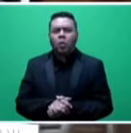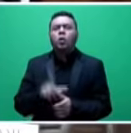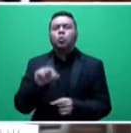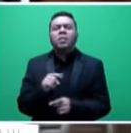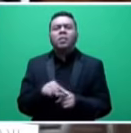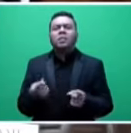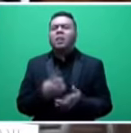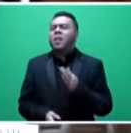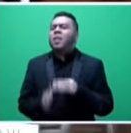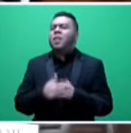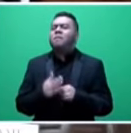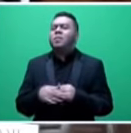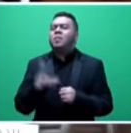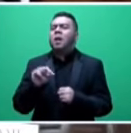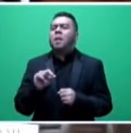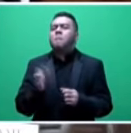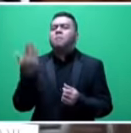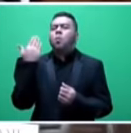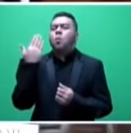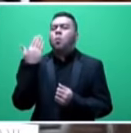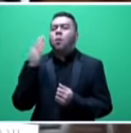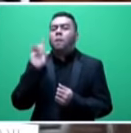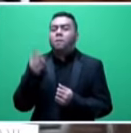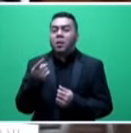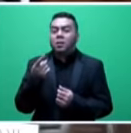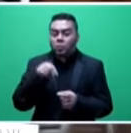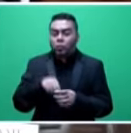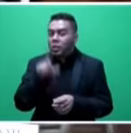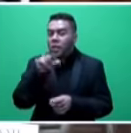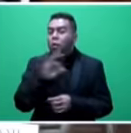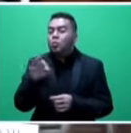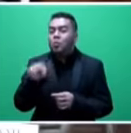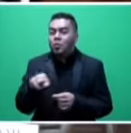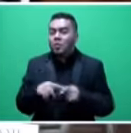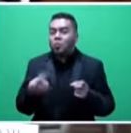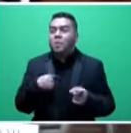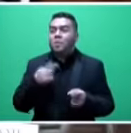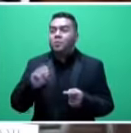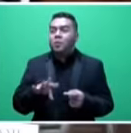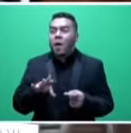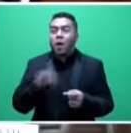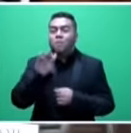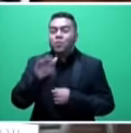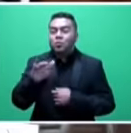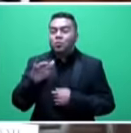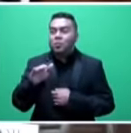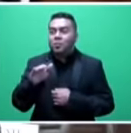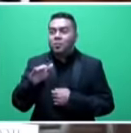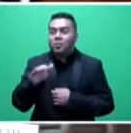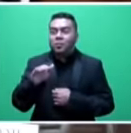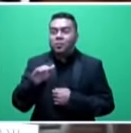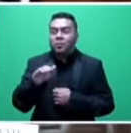done before. But the fact remains that we cannot do things that put our future generations into perpetual